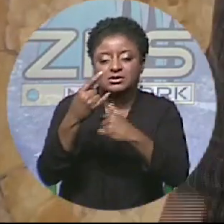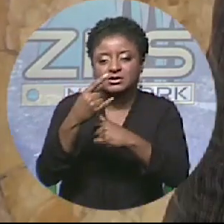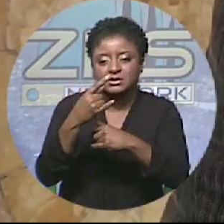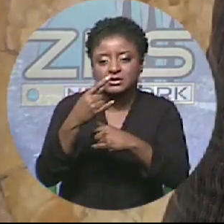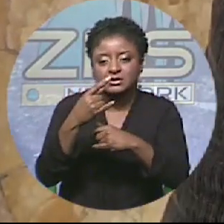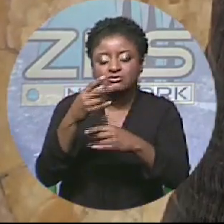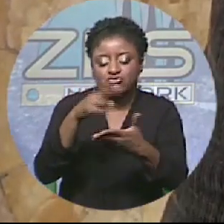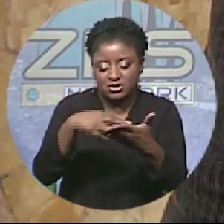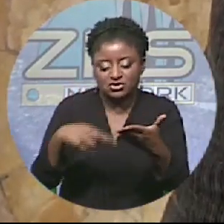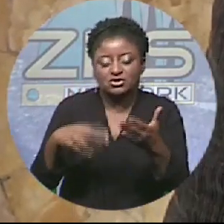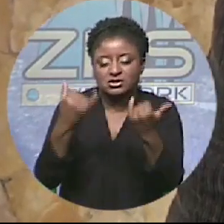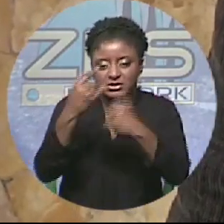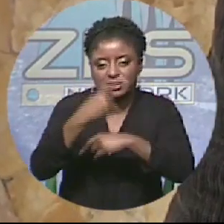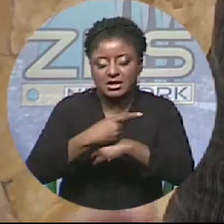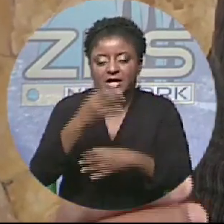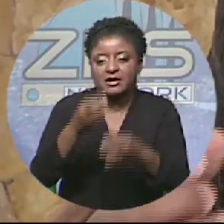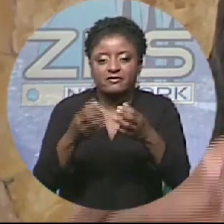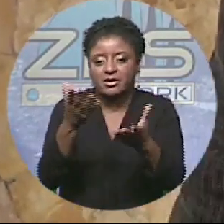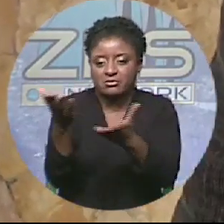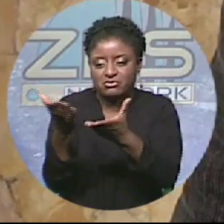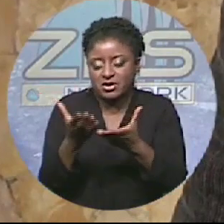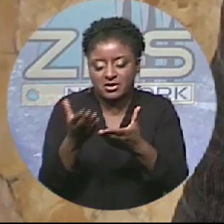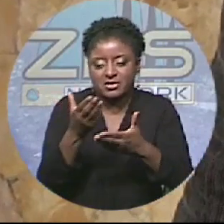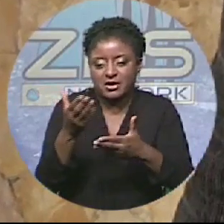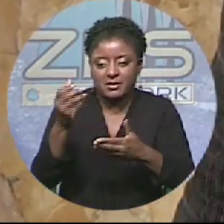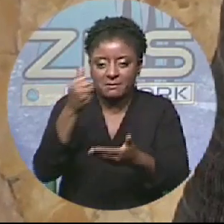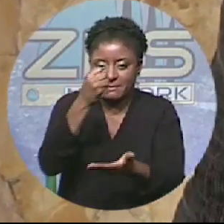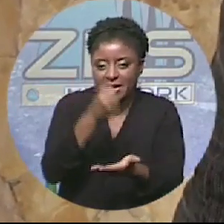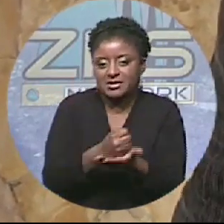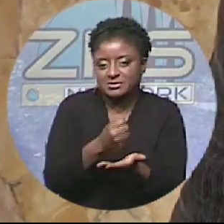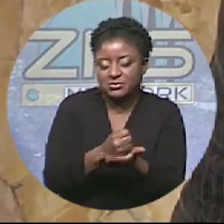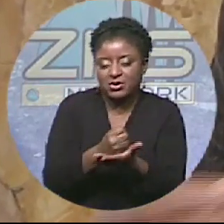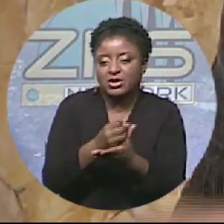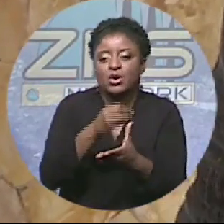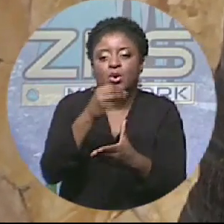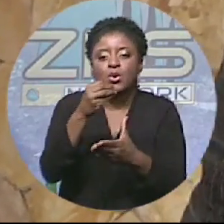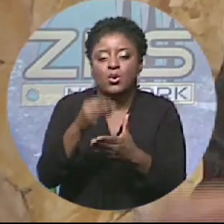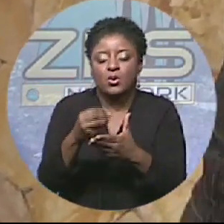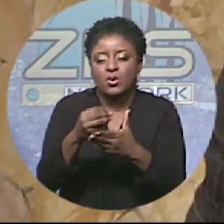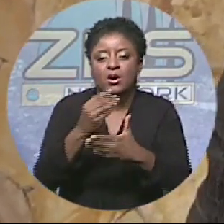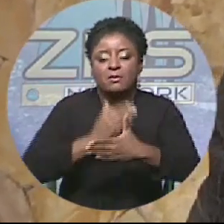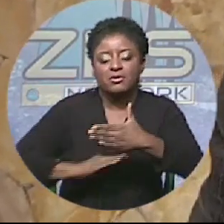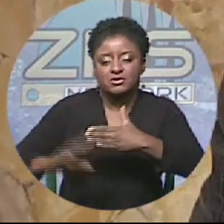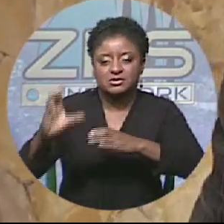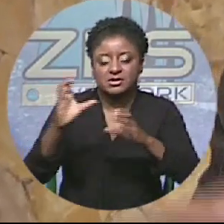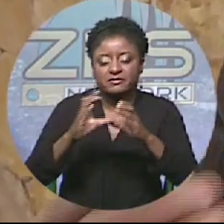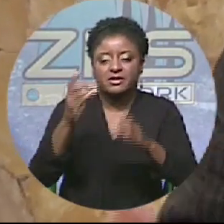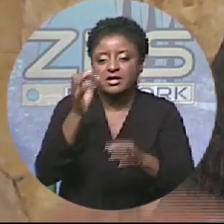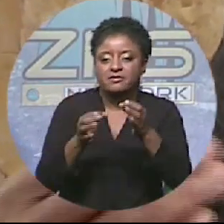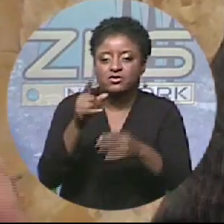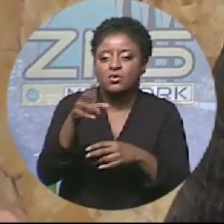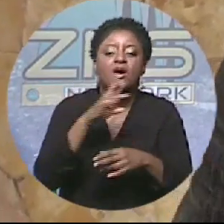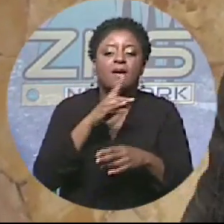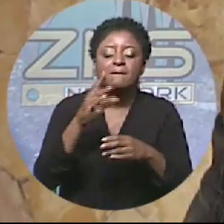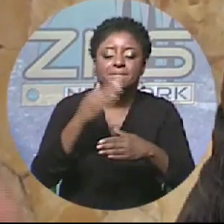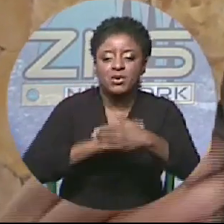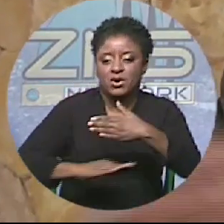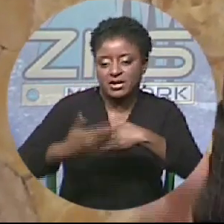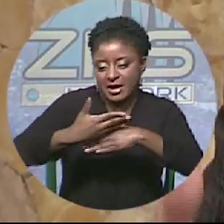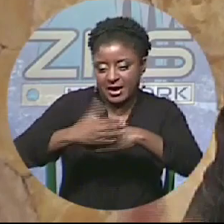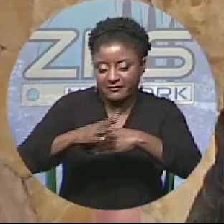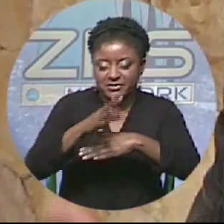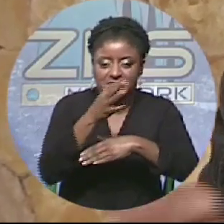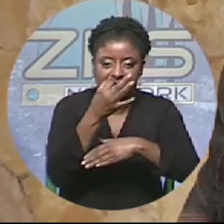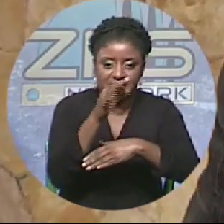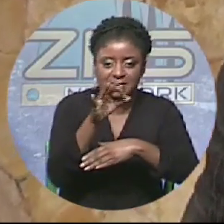a birth certificate. If you're born after 1973, your birth certificate, along with your mother's documents to